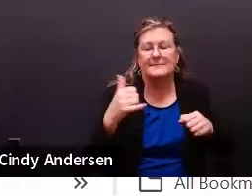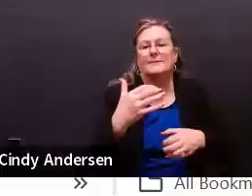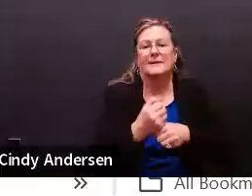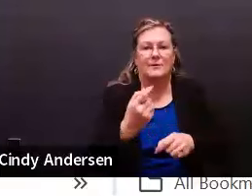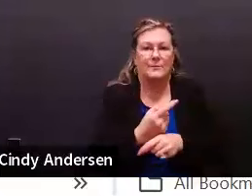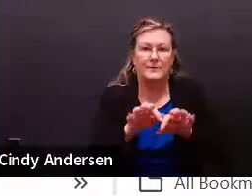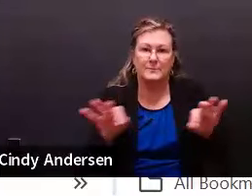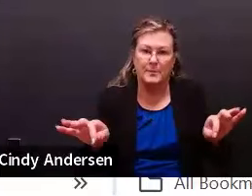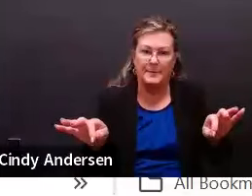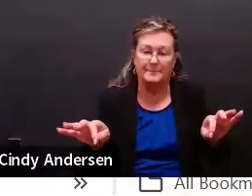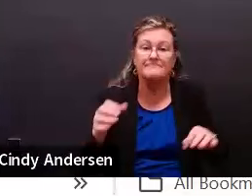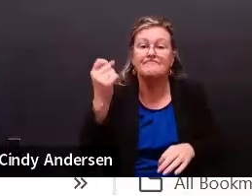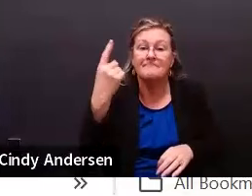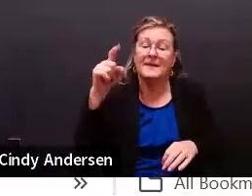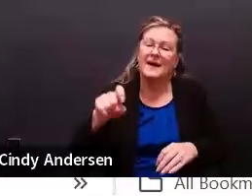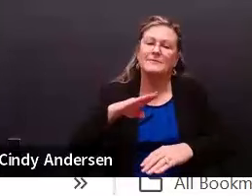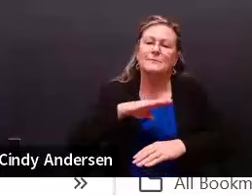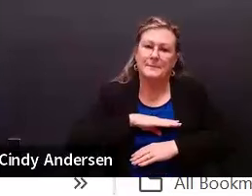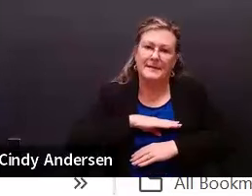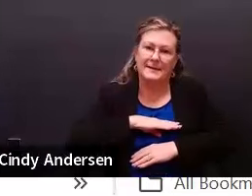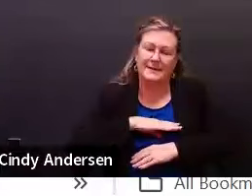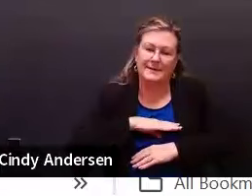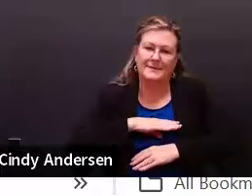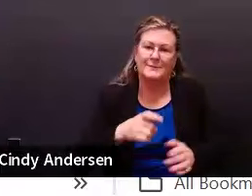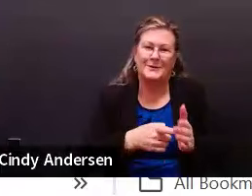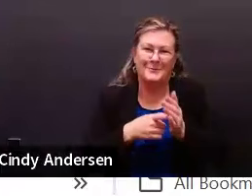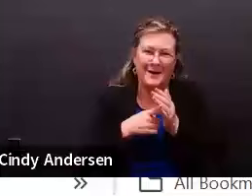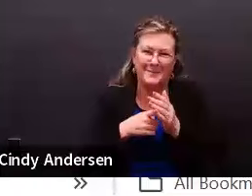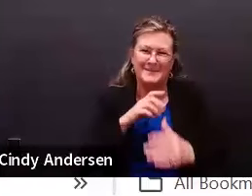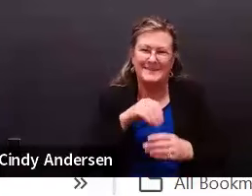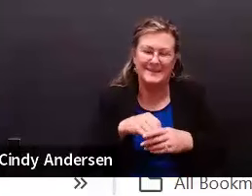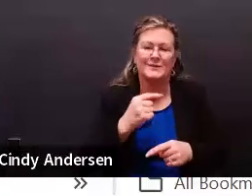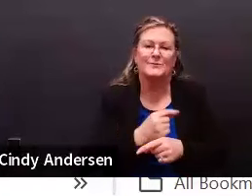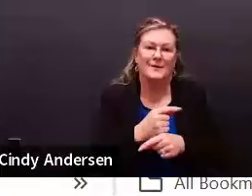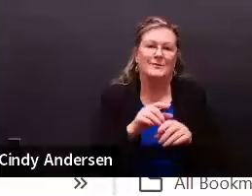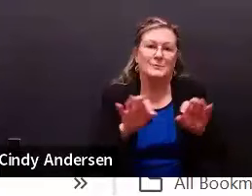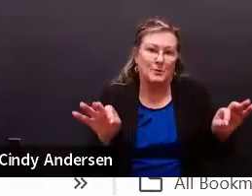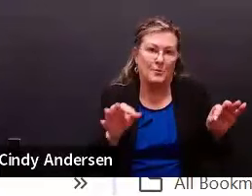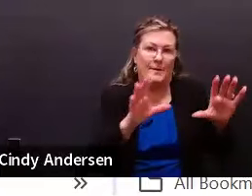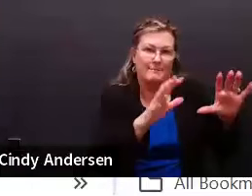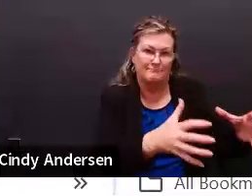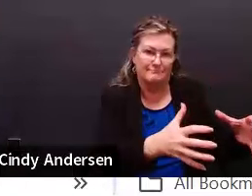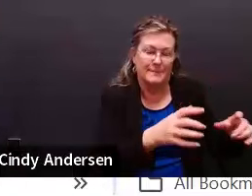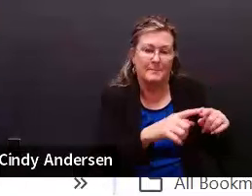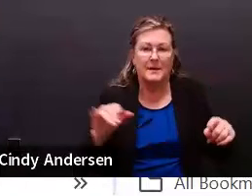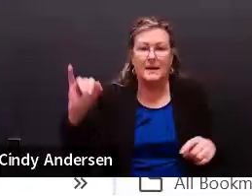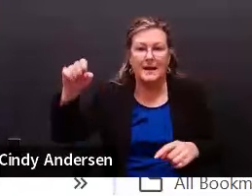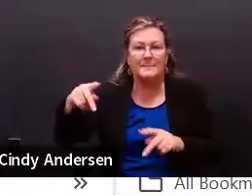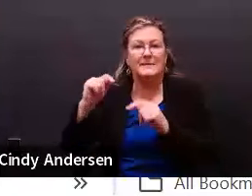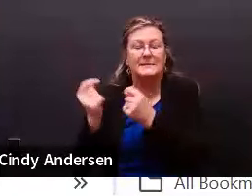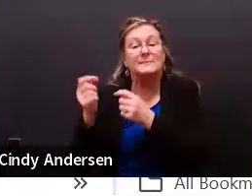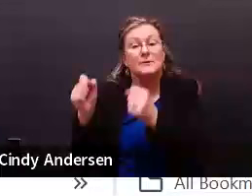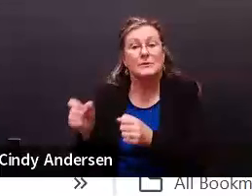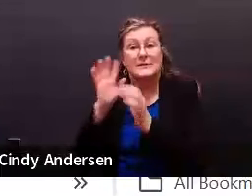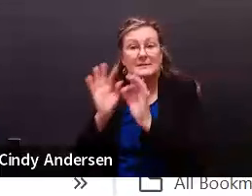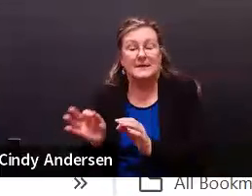So again, they have to meet the requirements within the regular diploma, but an IEP team could